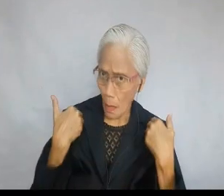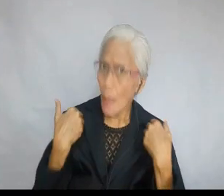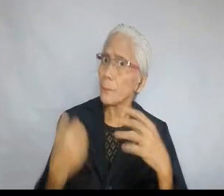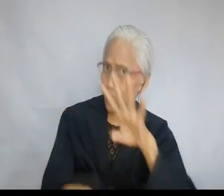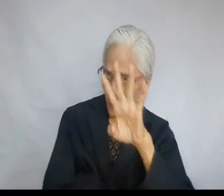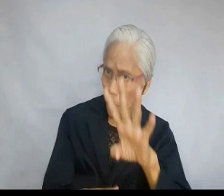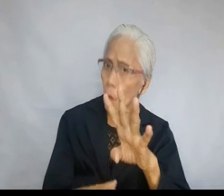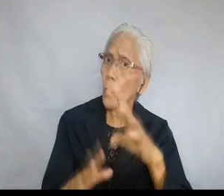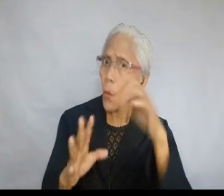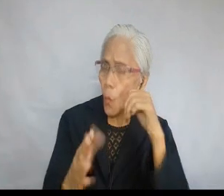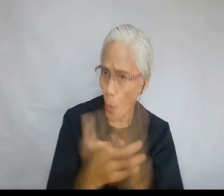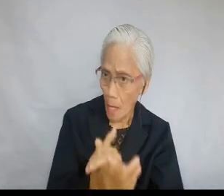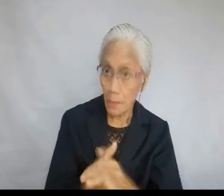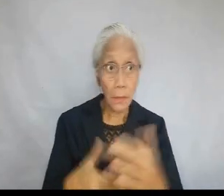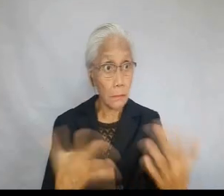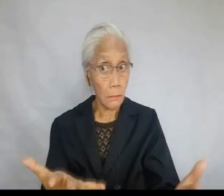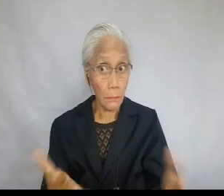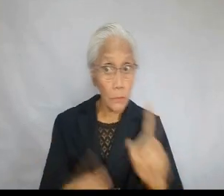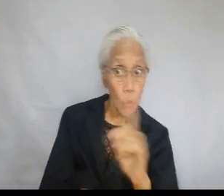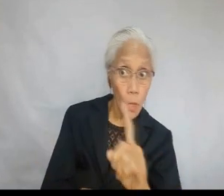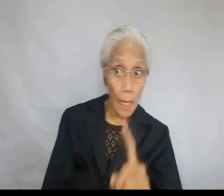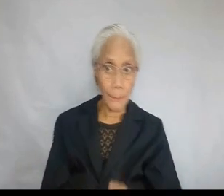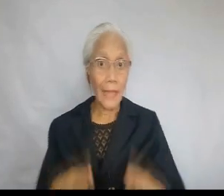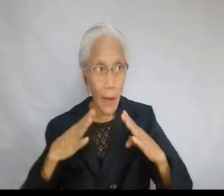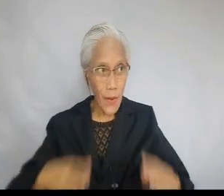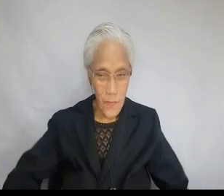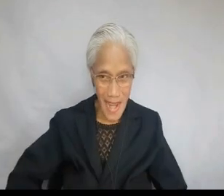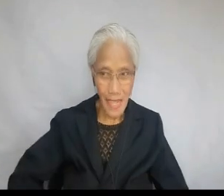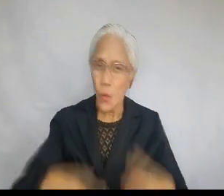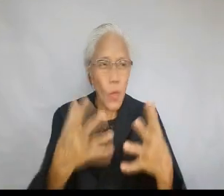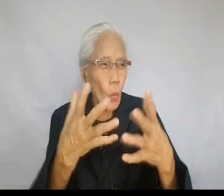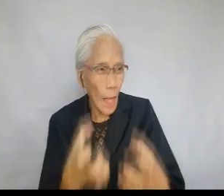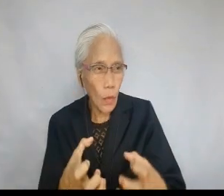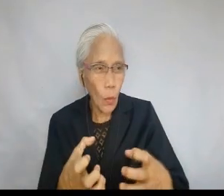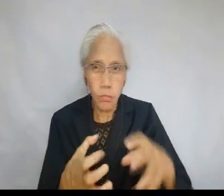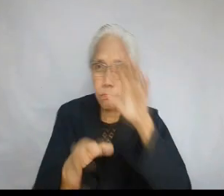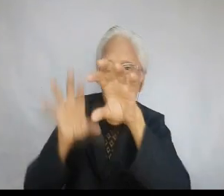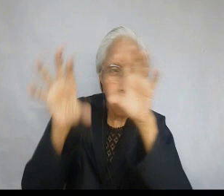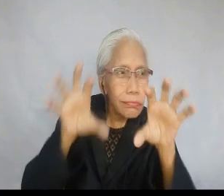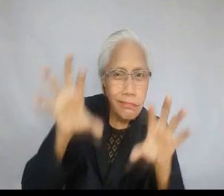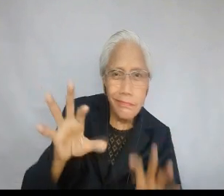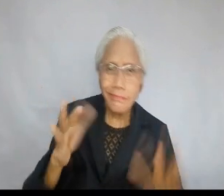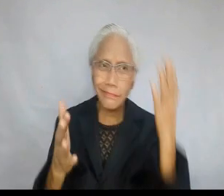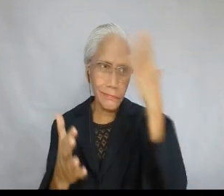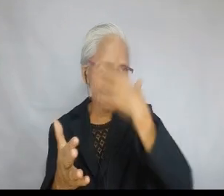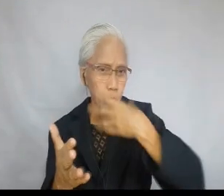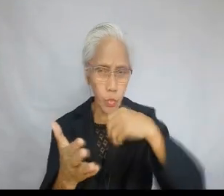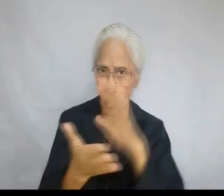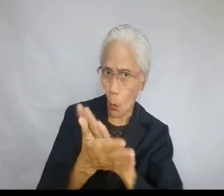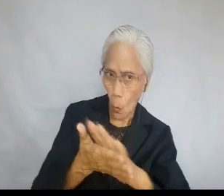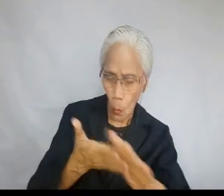Our fourth wife is our body. We like to decorate it with nice jewelry, nice